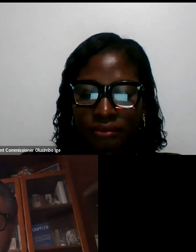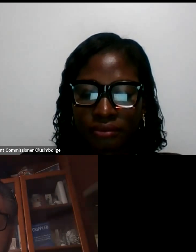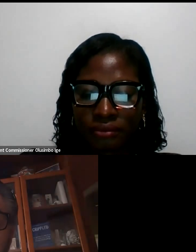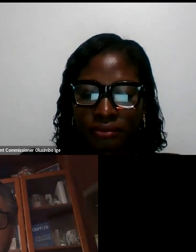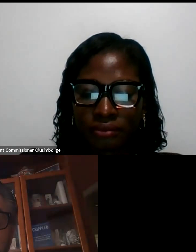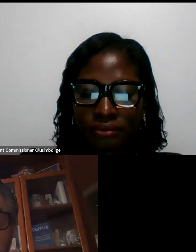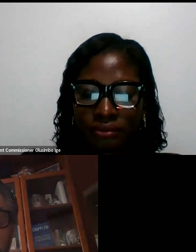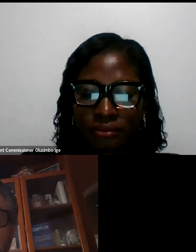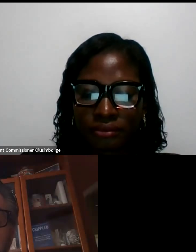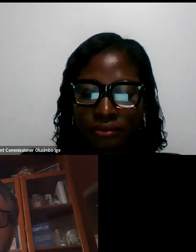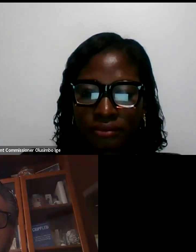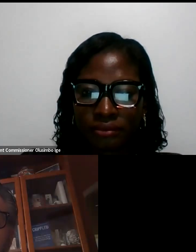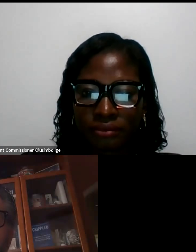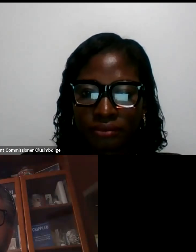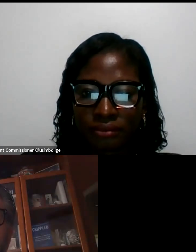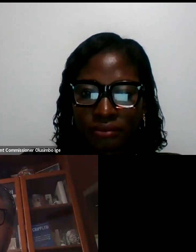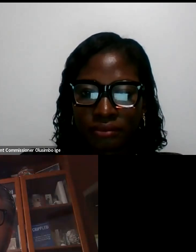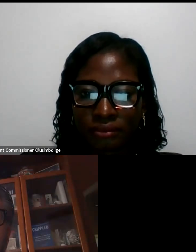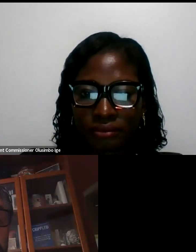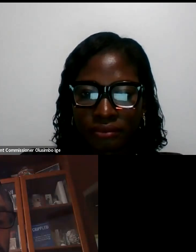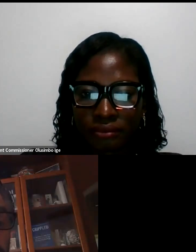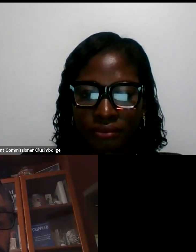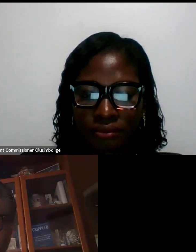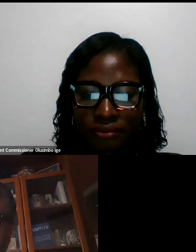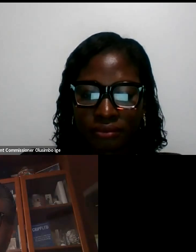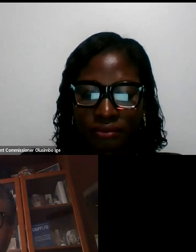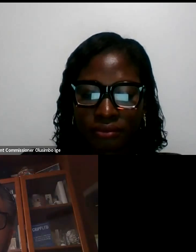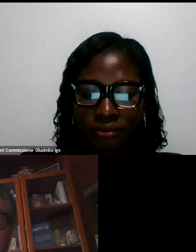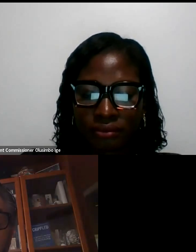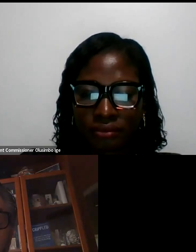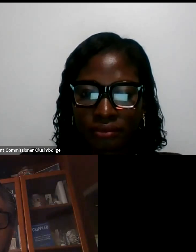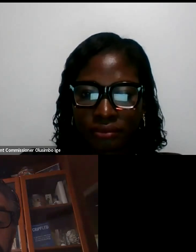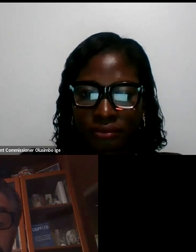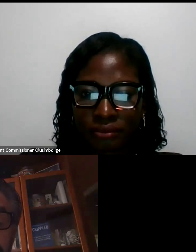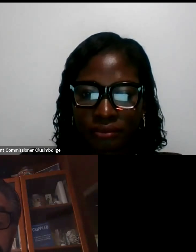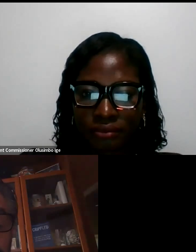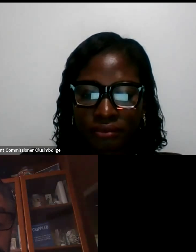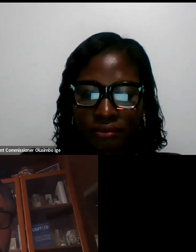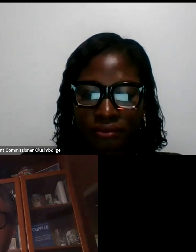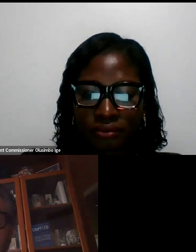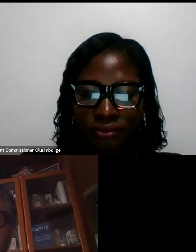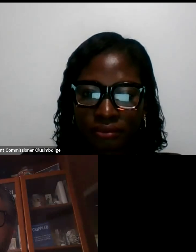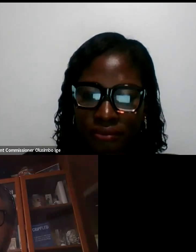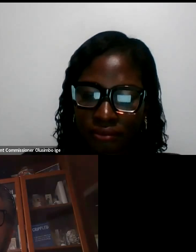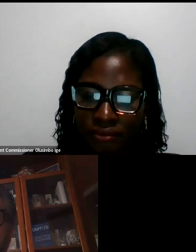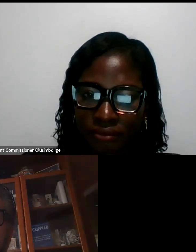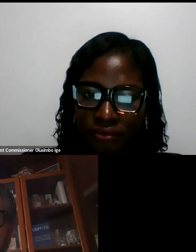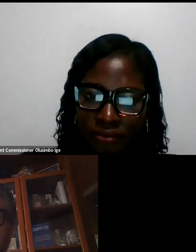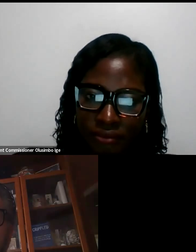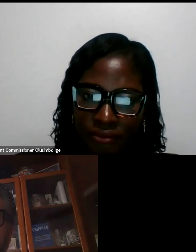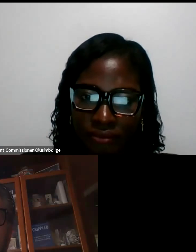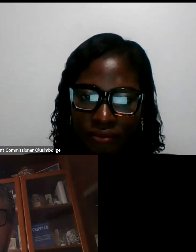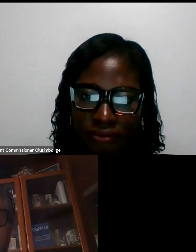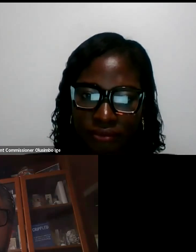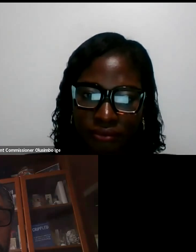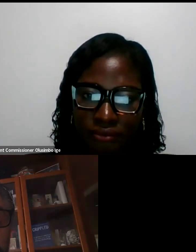social distancing, we have been convening virtually, we have been getting tested, and we've been doing